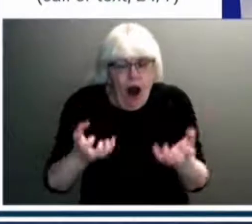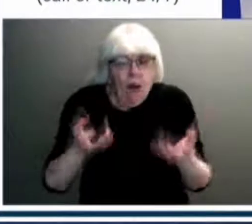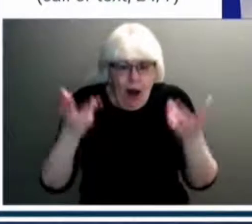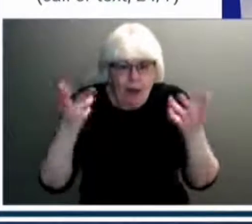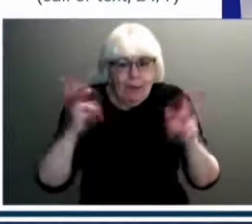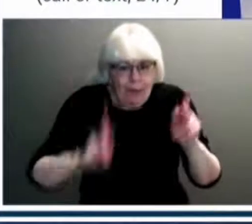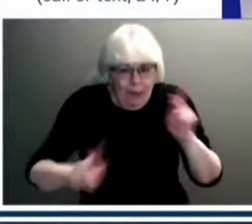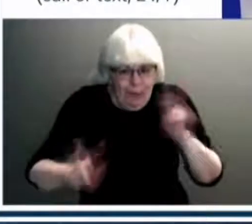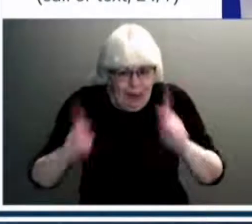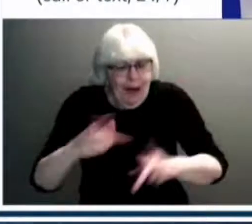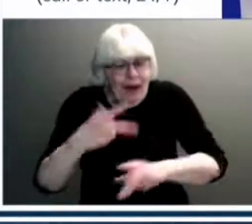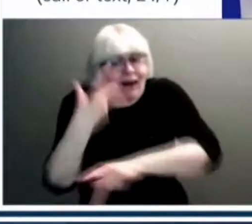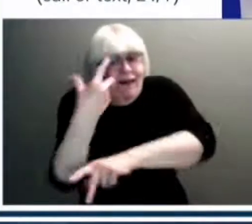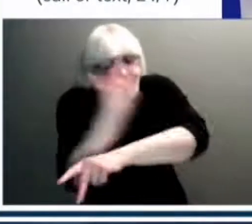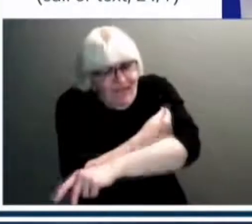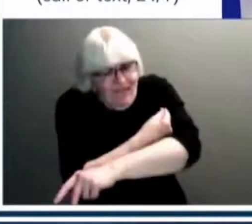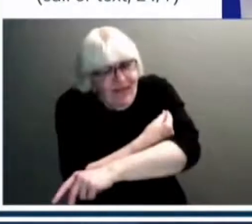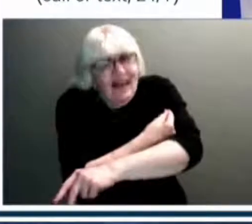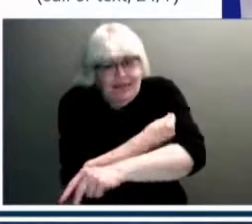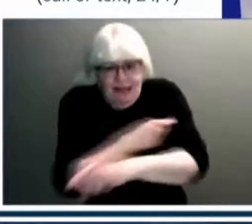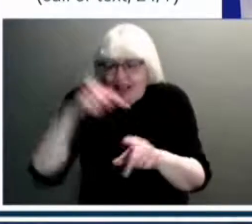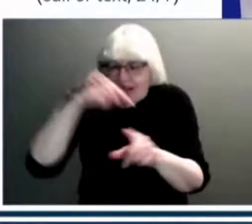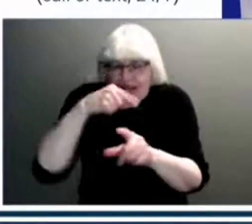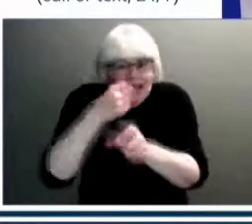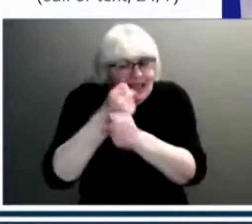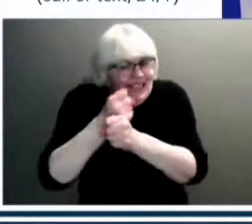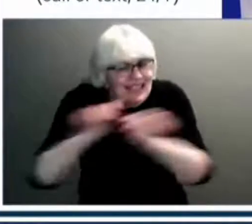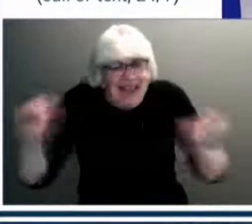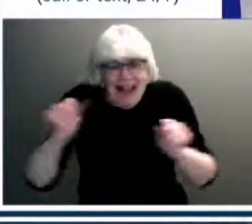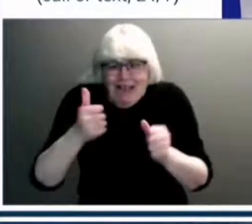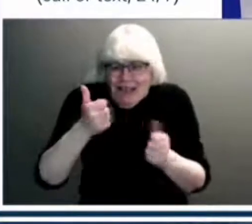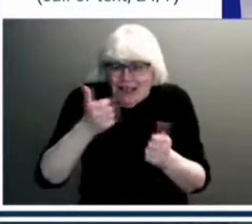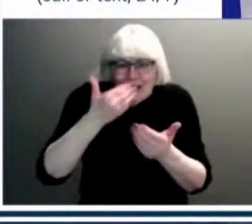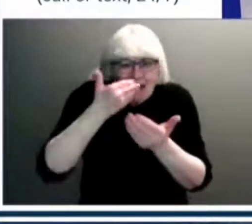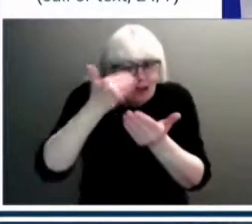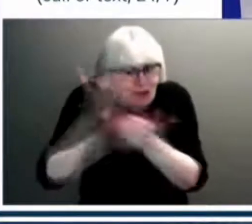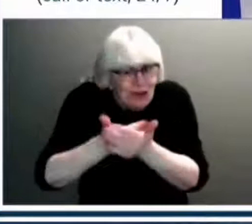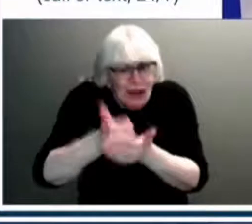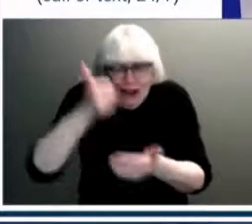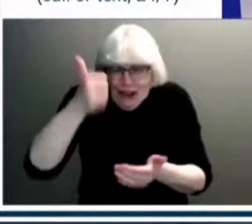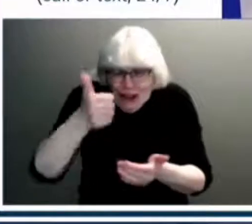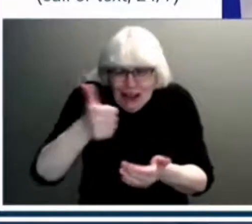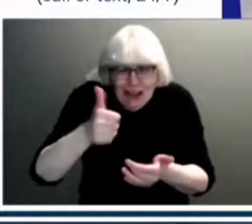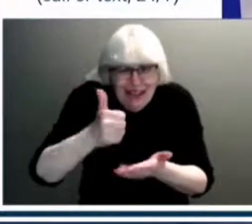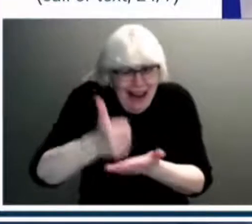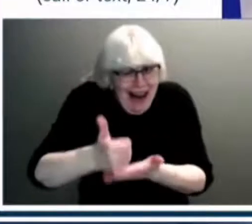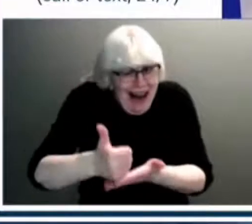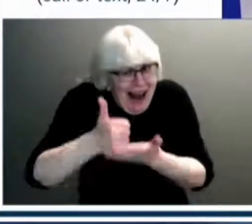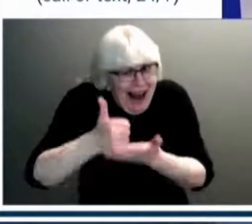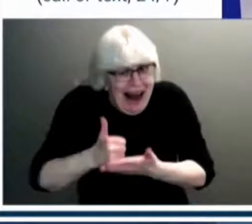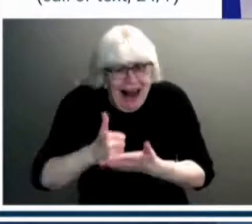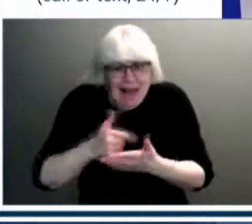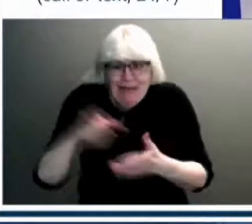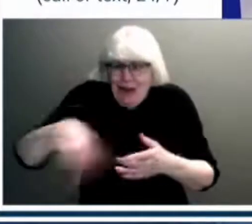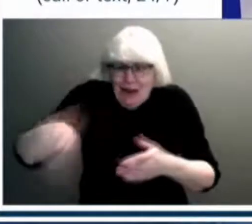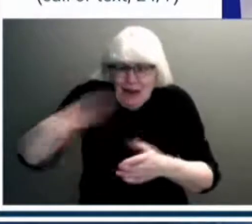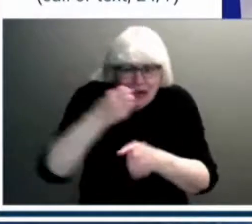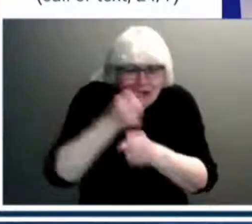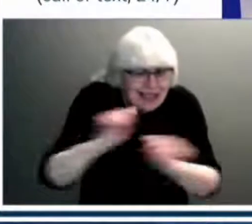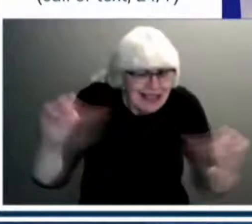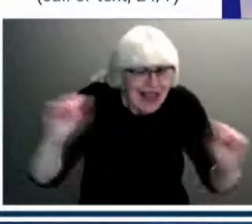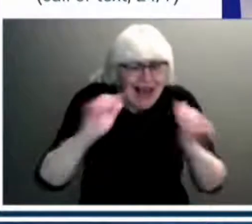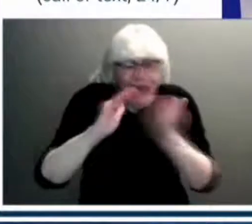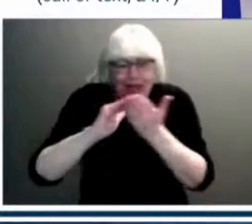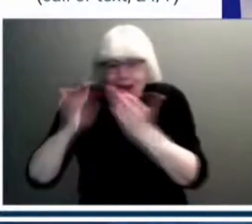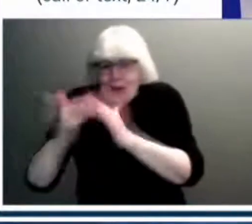effective, and the vaccines are the best way to keep yourself safe, your community safe, and quite frankly, your province safe, and take pressure